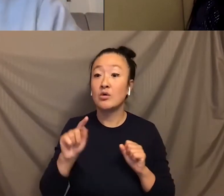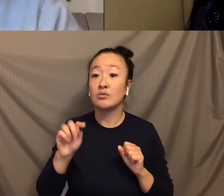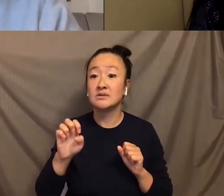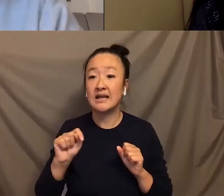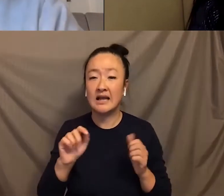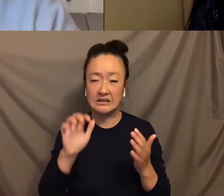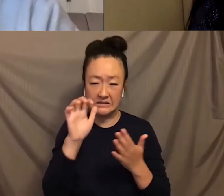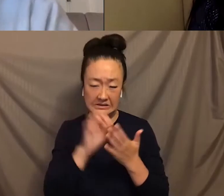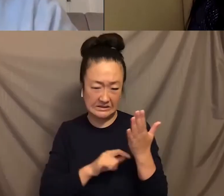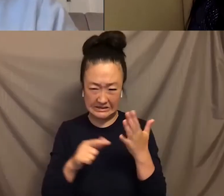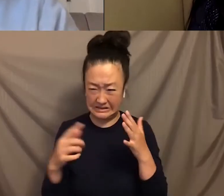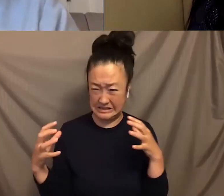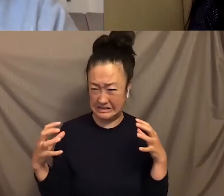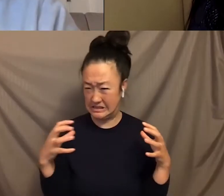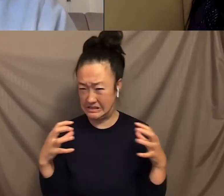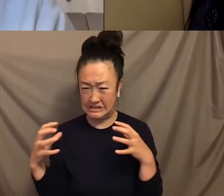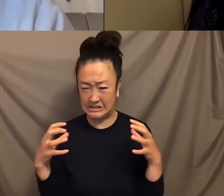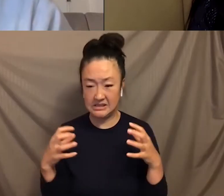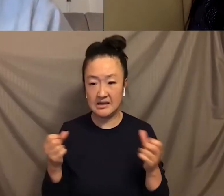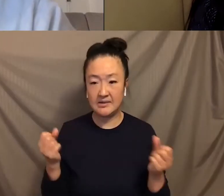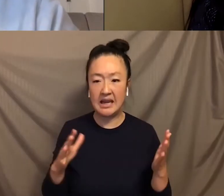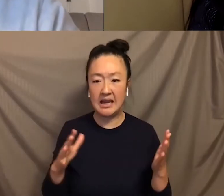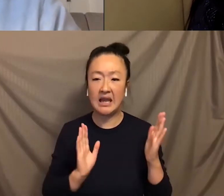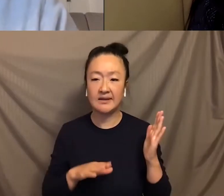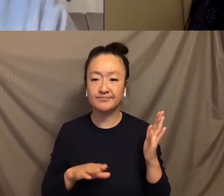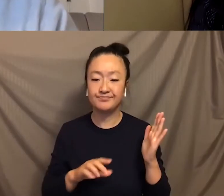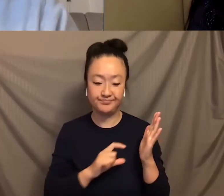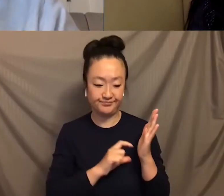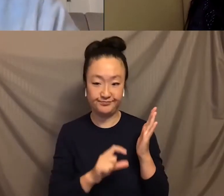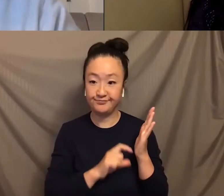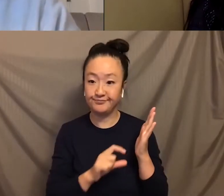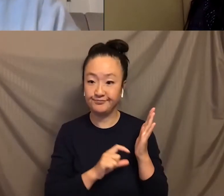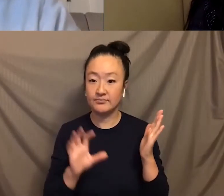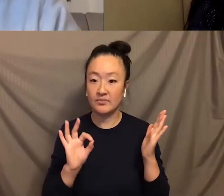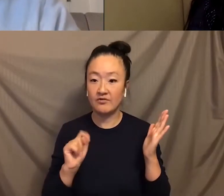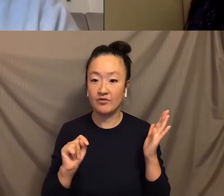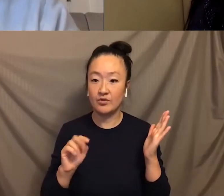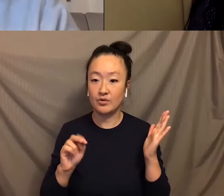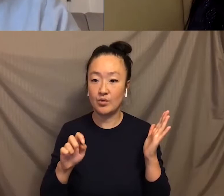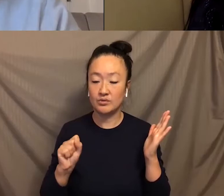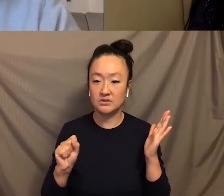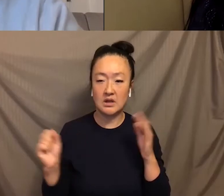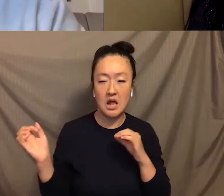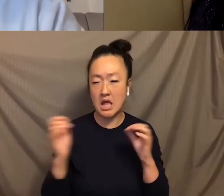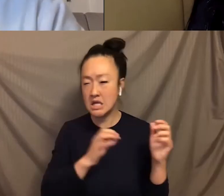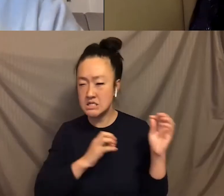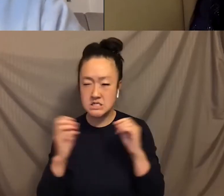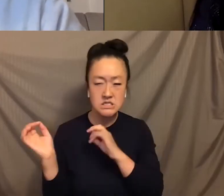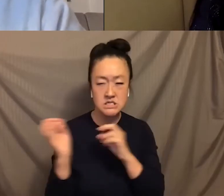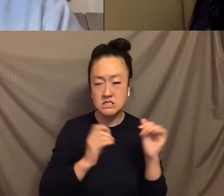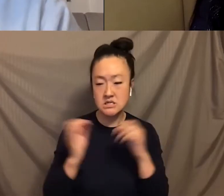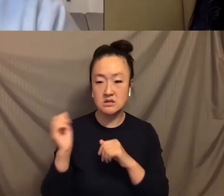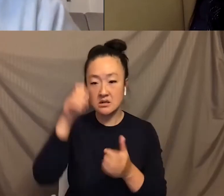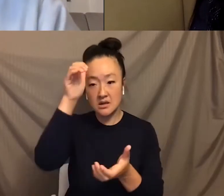of tension. There's so many footnotes that kind of contain evidence of this back and forth between husband and wife. Yet I think